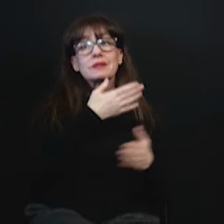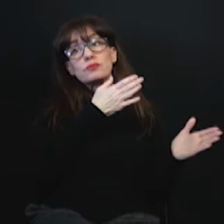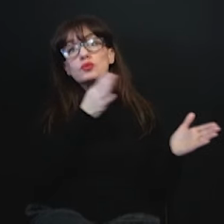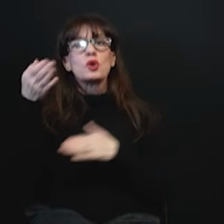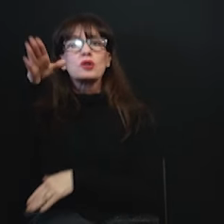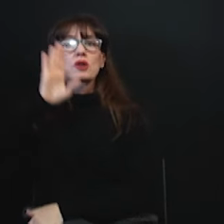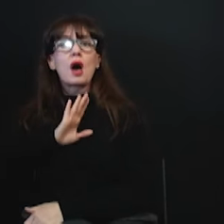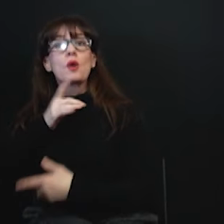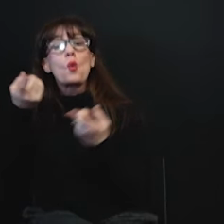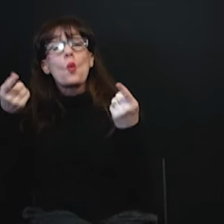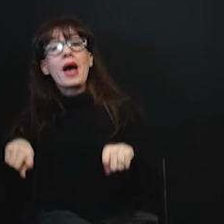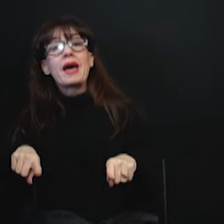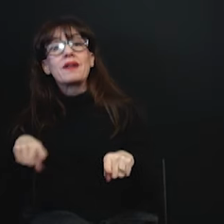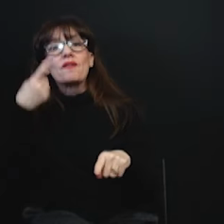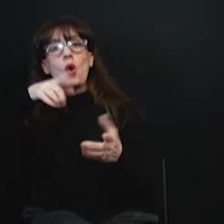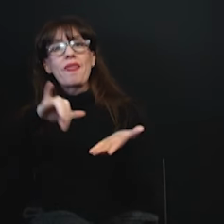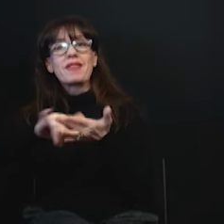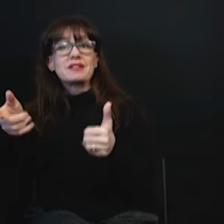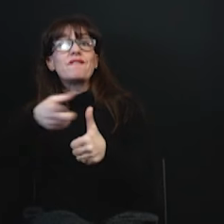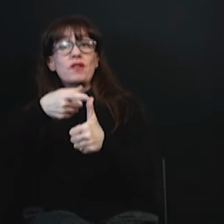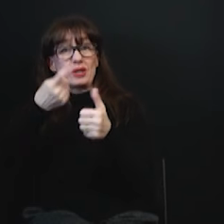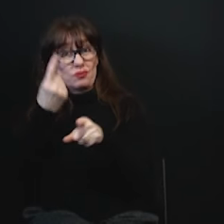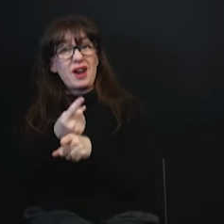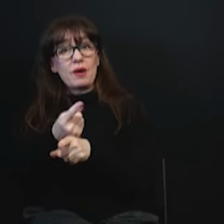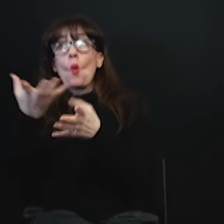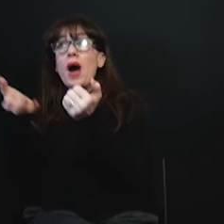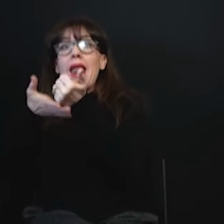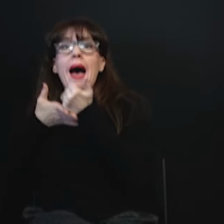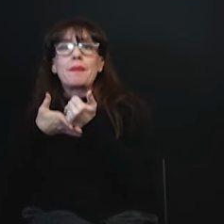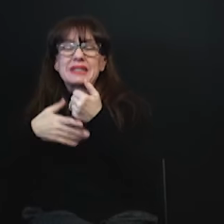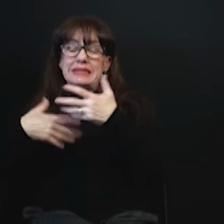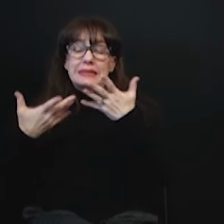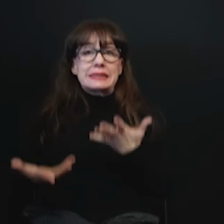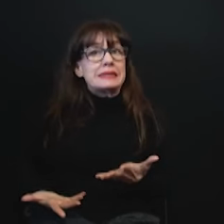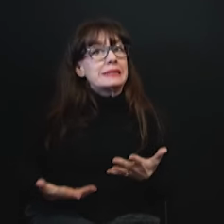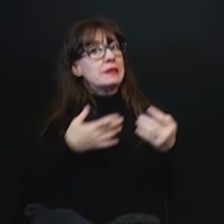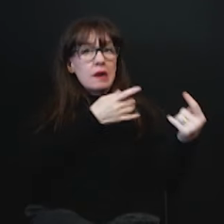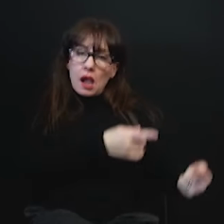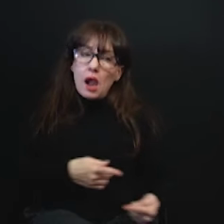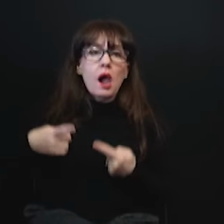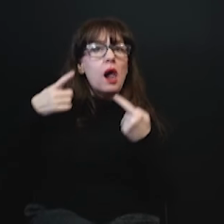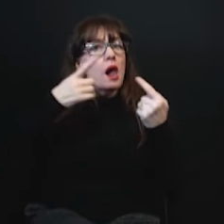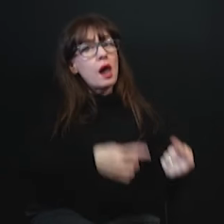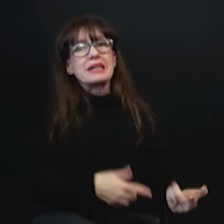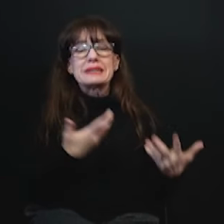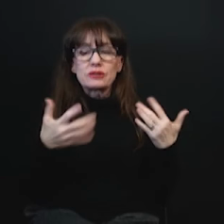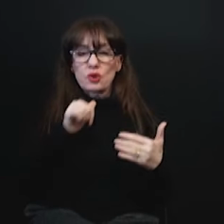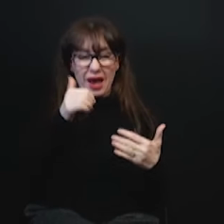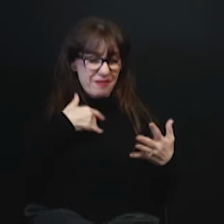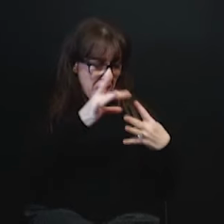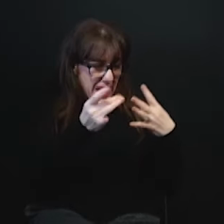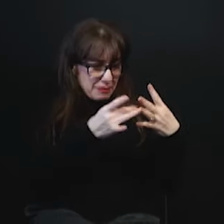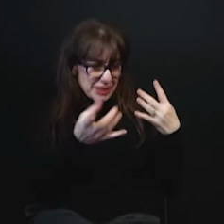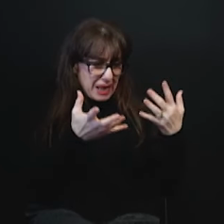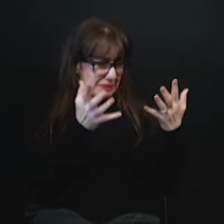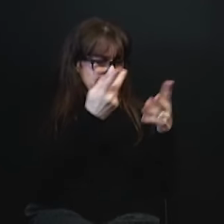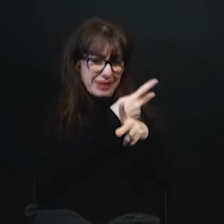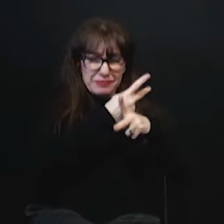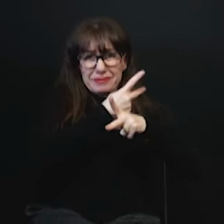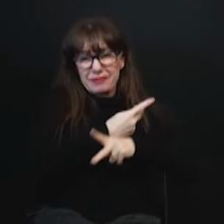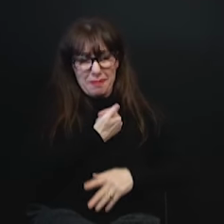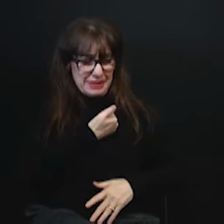God, we've turned to him for this first, right? You have found yourself at the end of your rope. You don't have any more options. You've tried to figure it out. You've